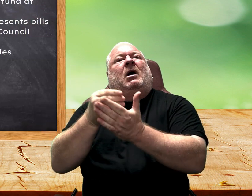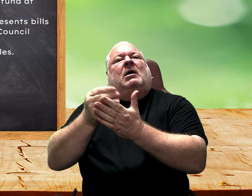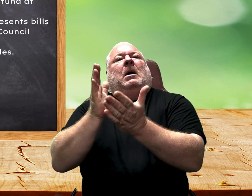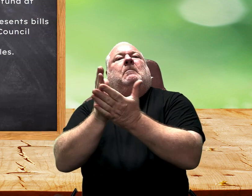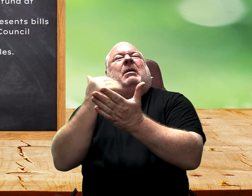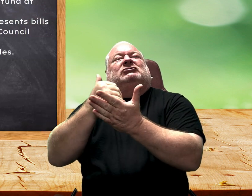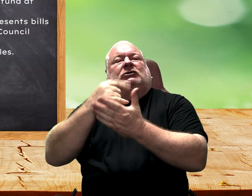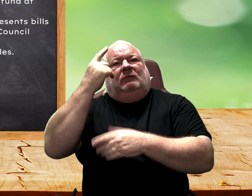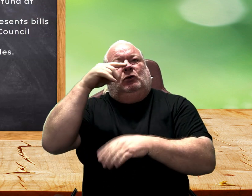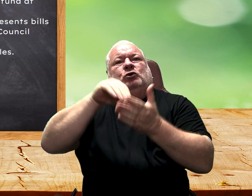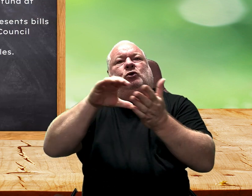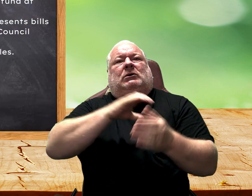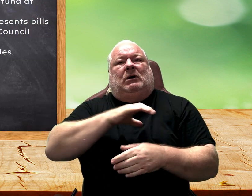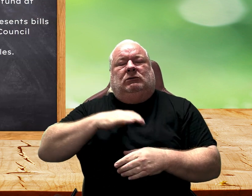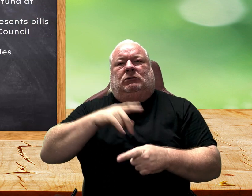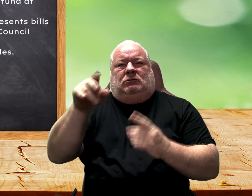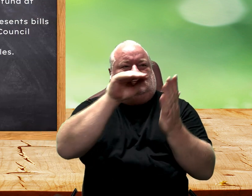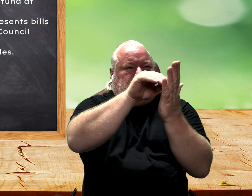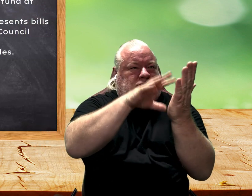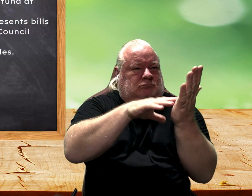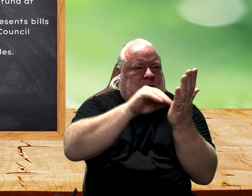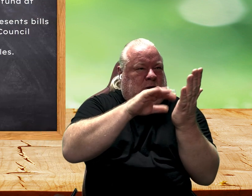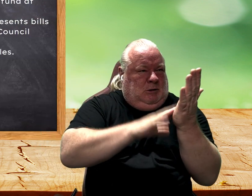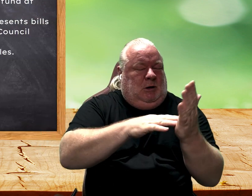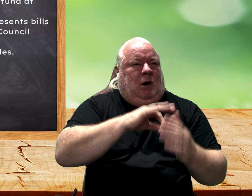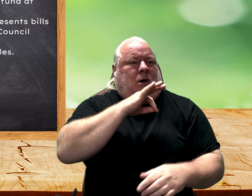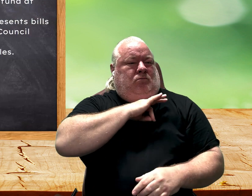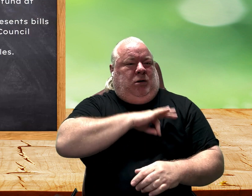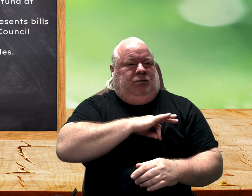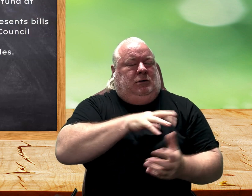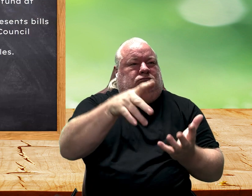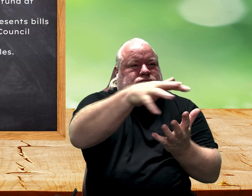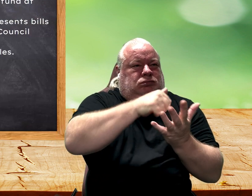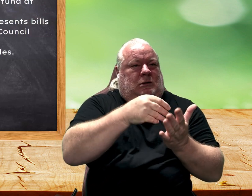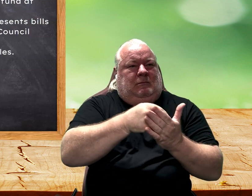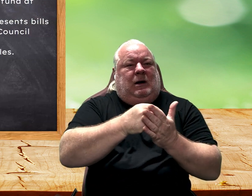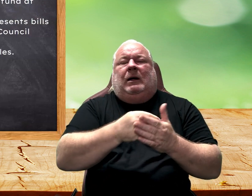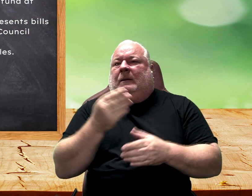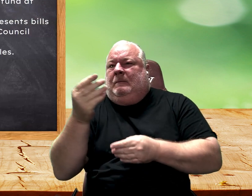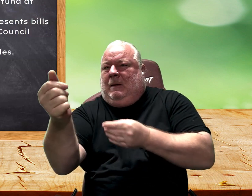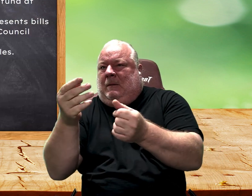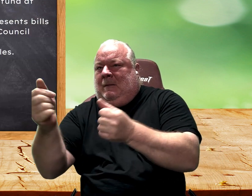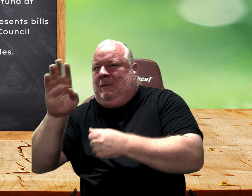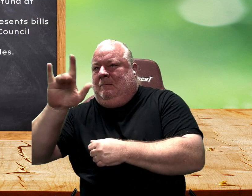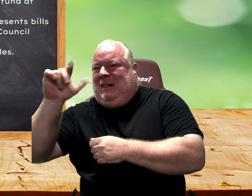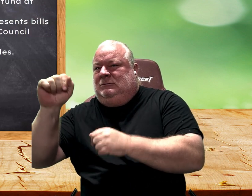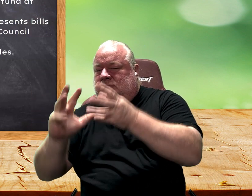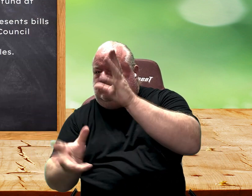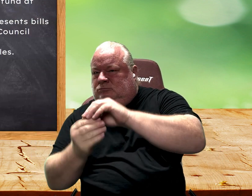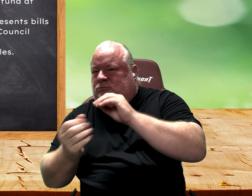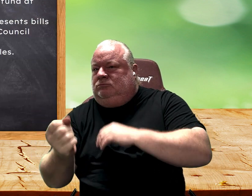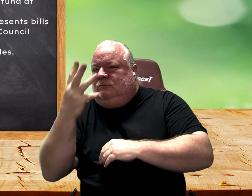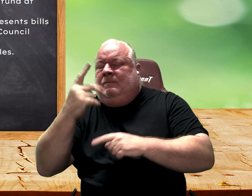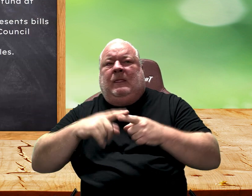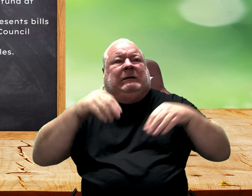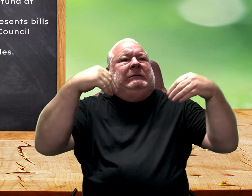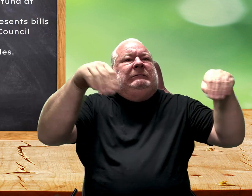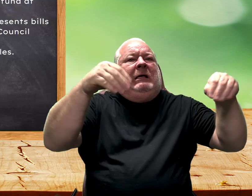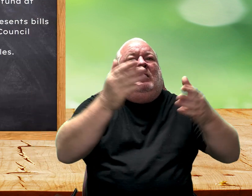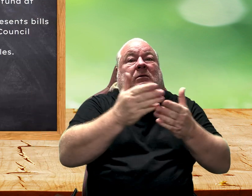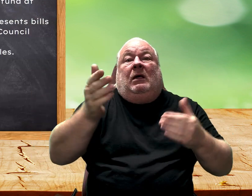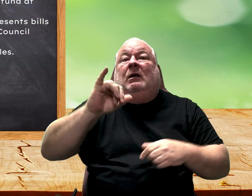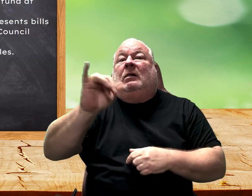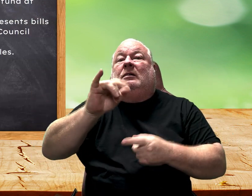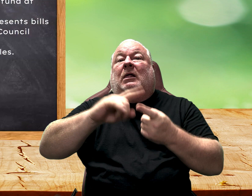meeting. They record profits and present bills to be paid at student council meetings. They count up profits from